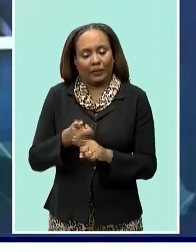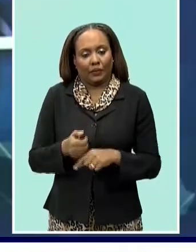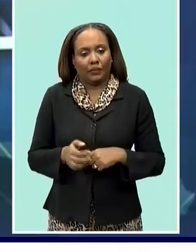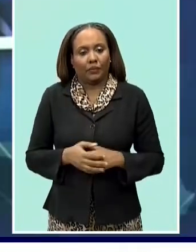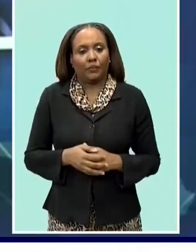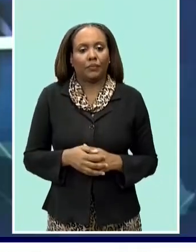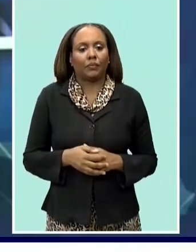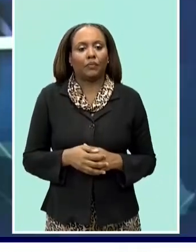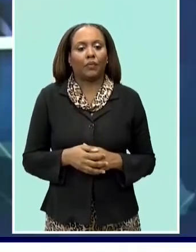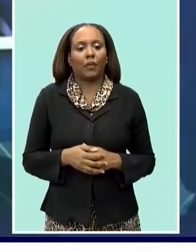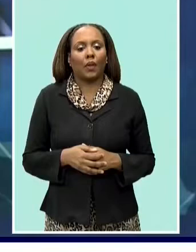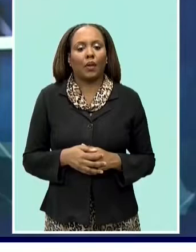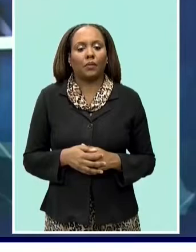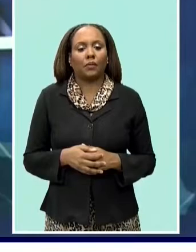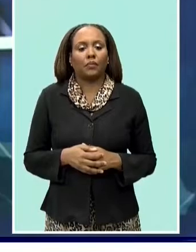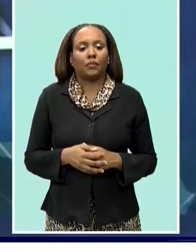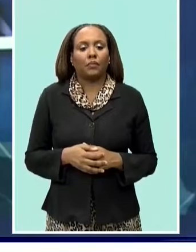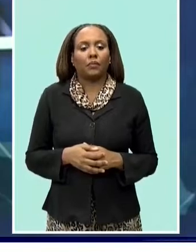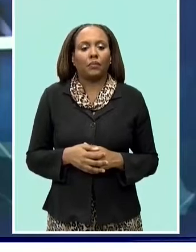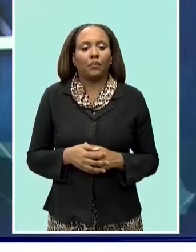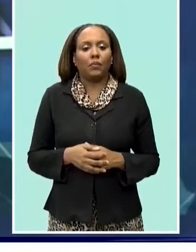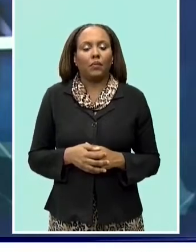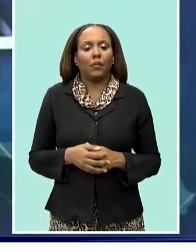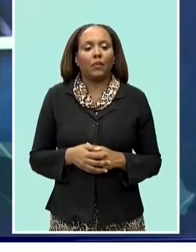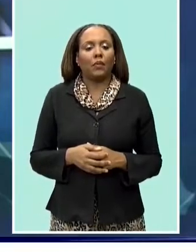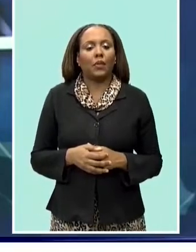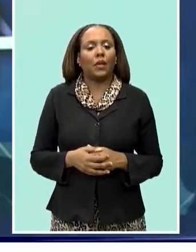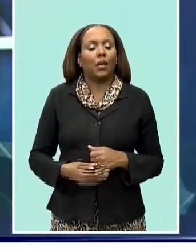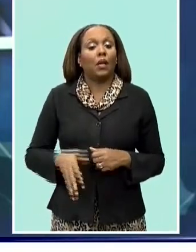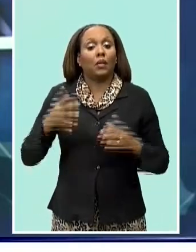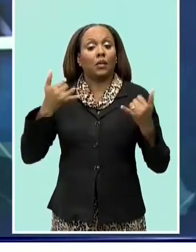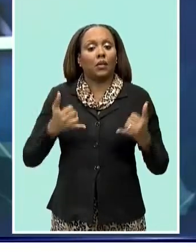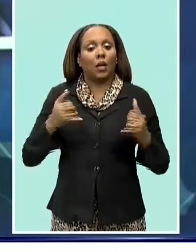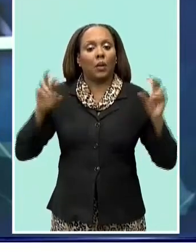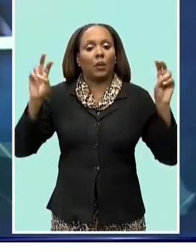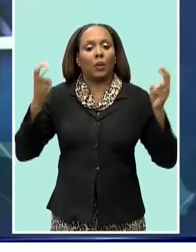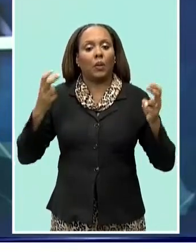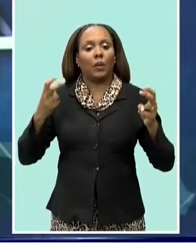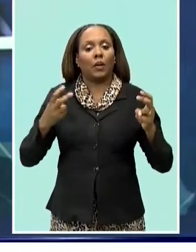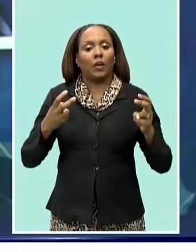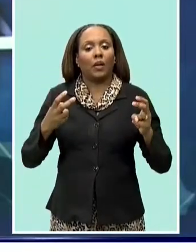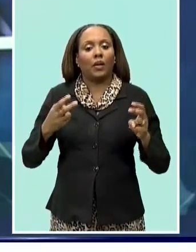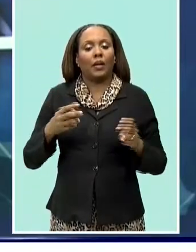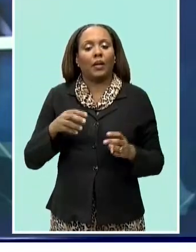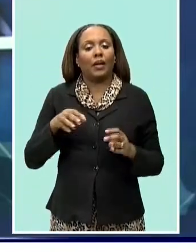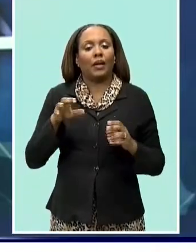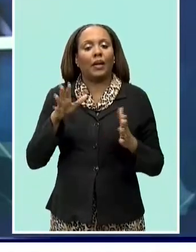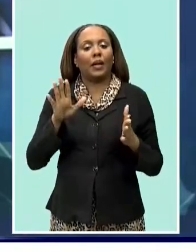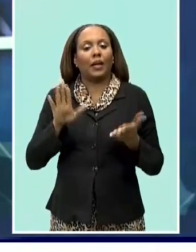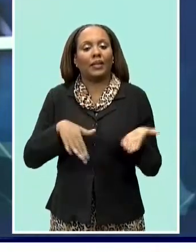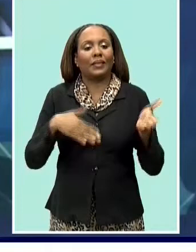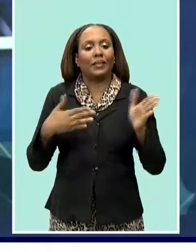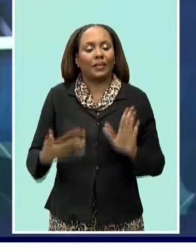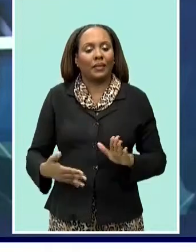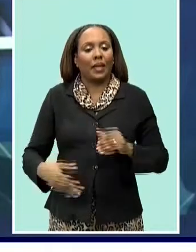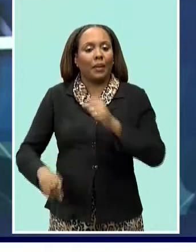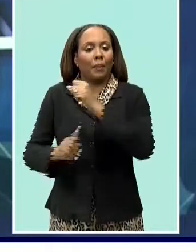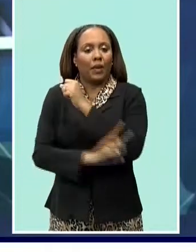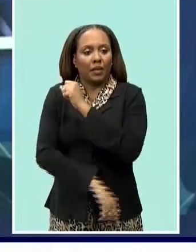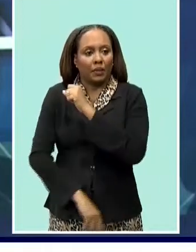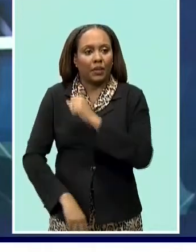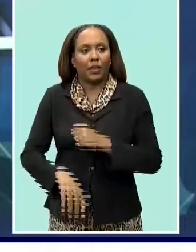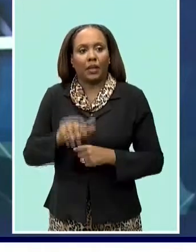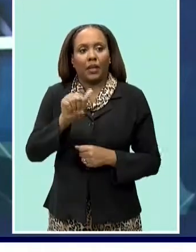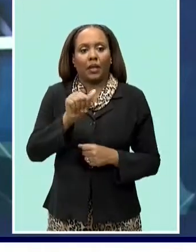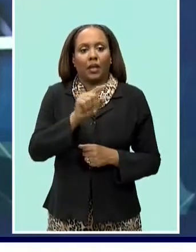The court does not find itself in a conundrum as it relates to imposing the death penalty. This as Attorney General Dale Marshall